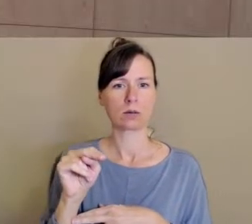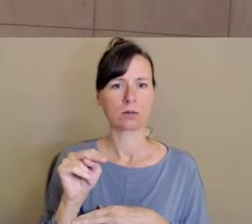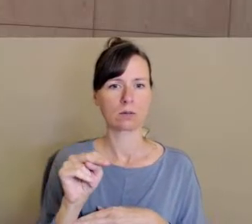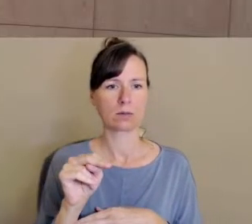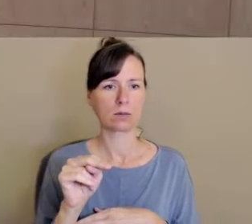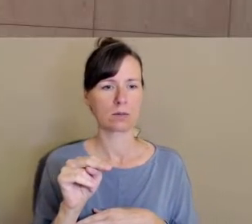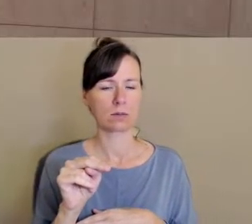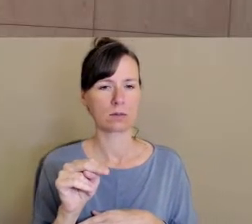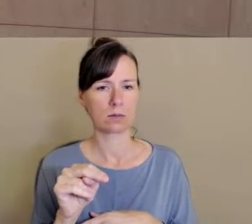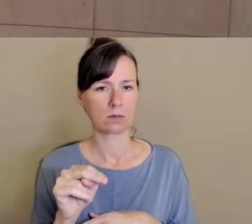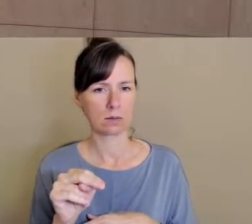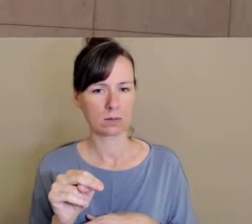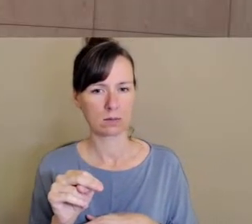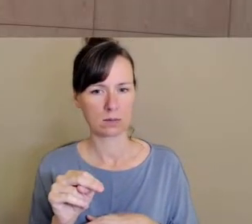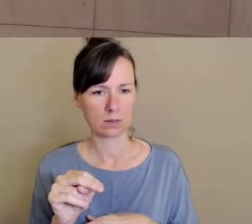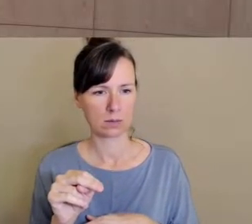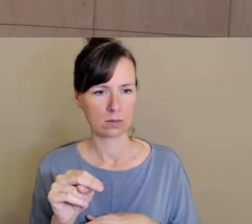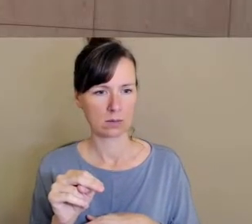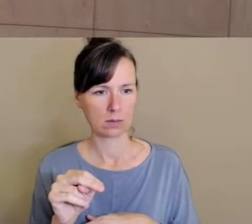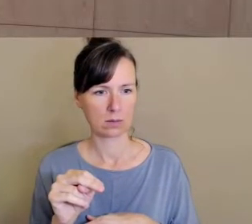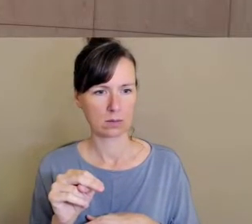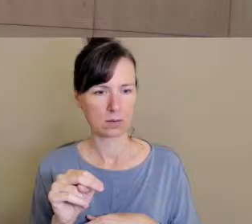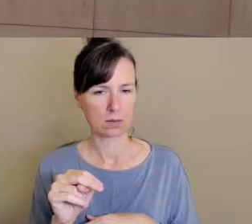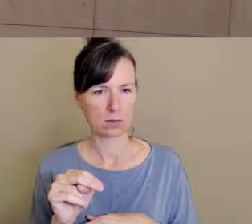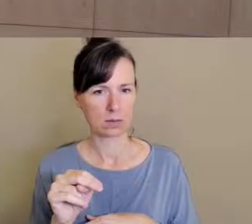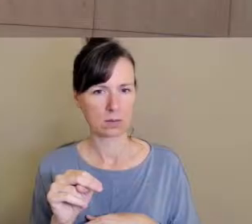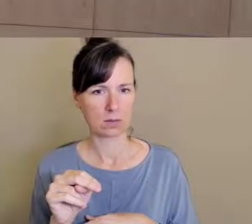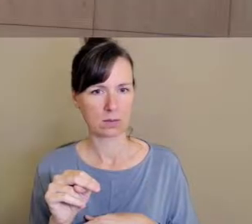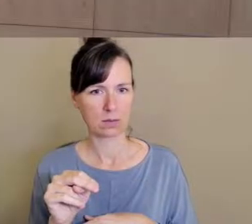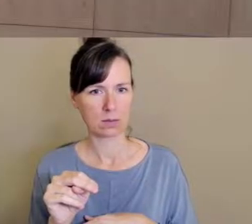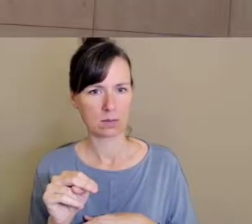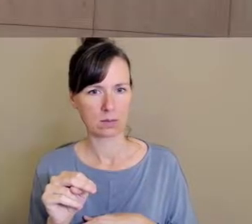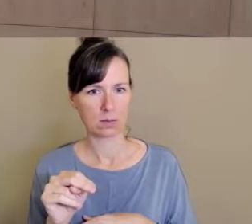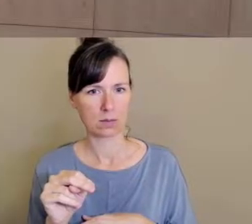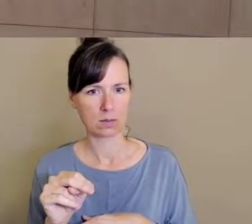to 5 minutes on the dot.